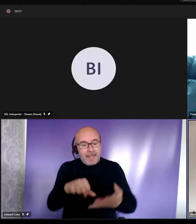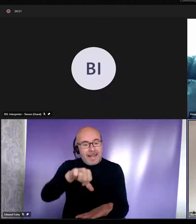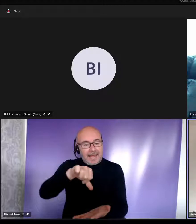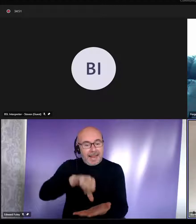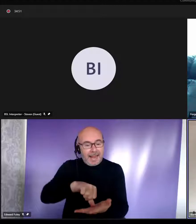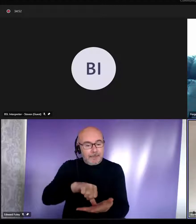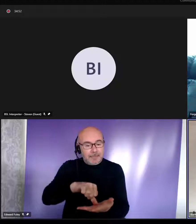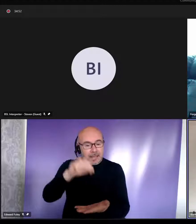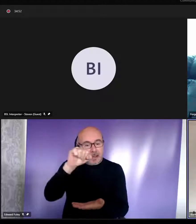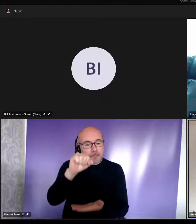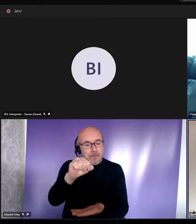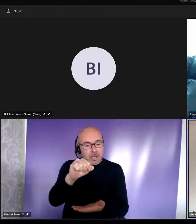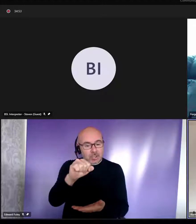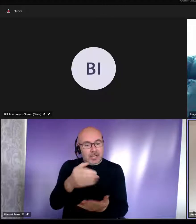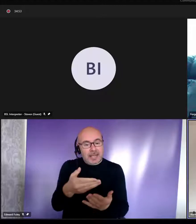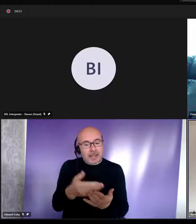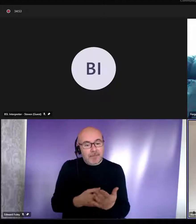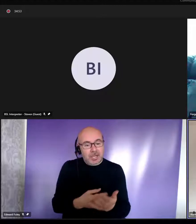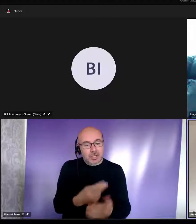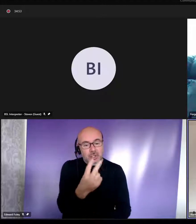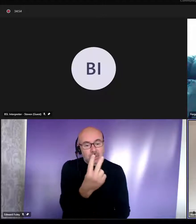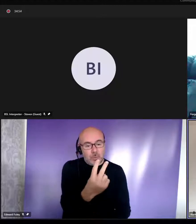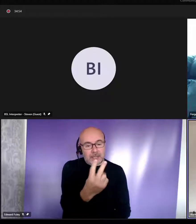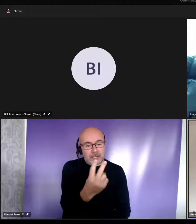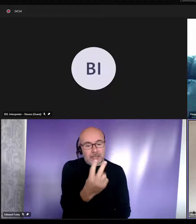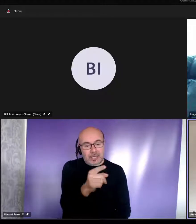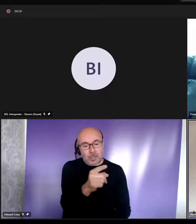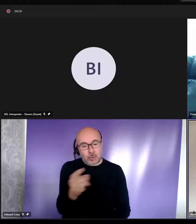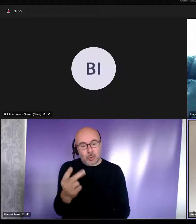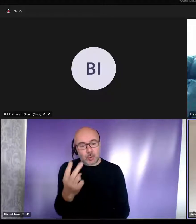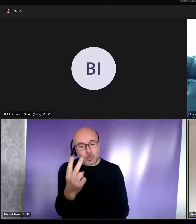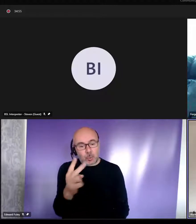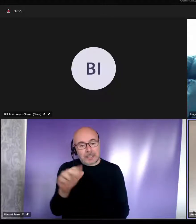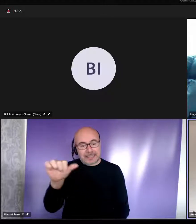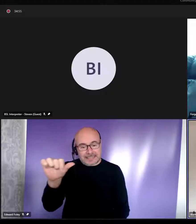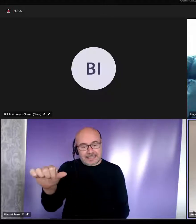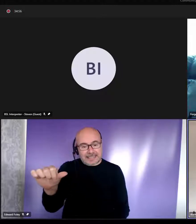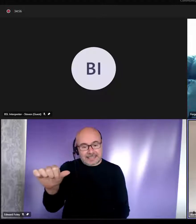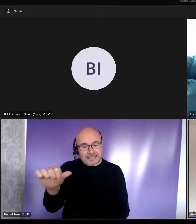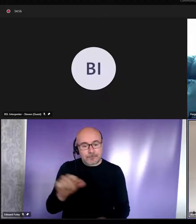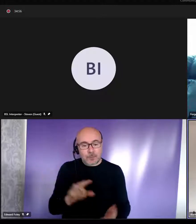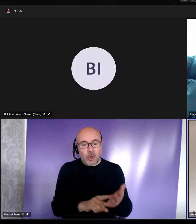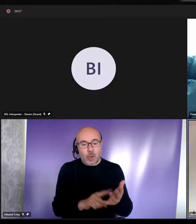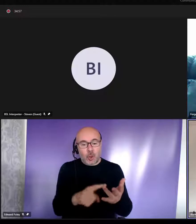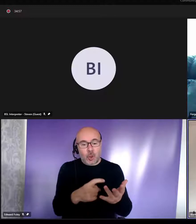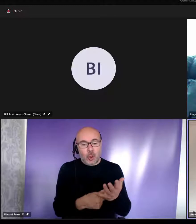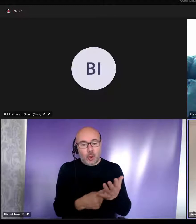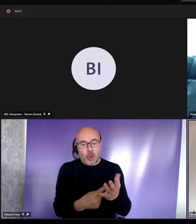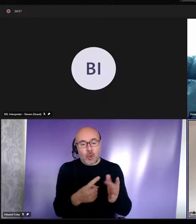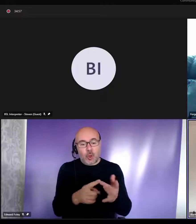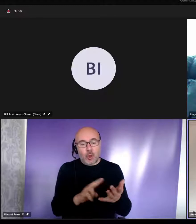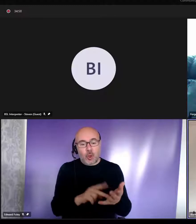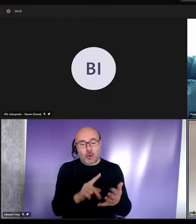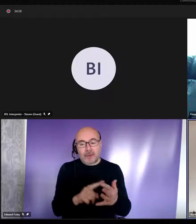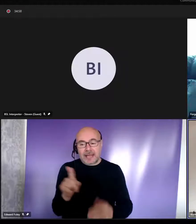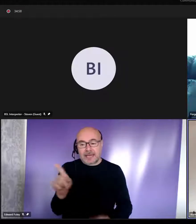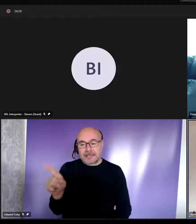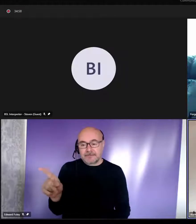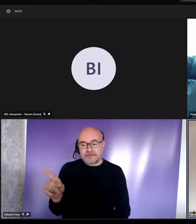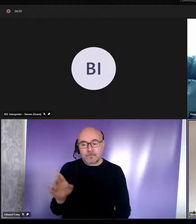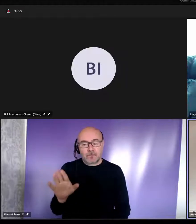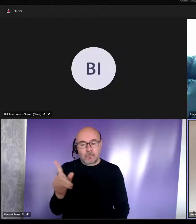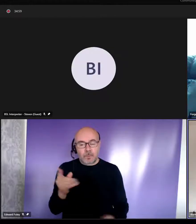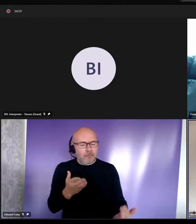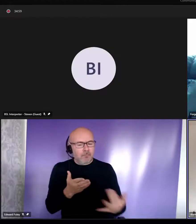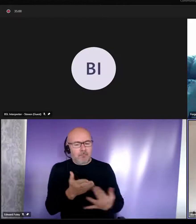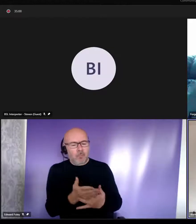on page 23 to 26. And Lorraine is going to take us through this report. Chair, it's item number 3.